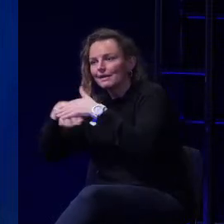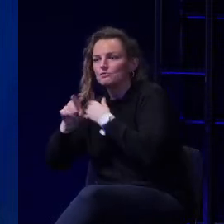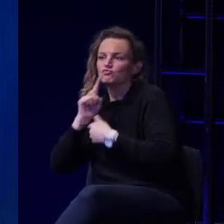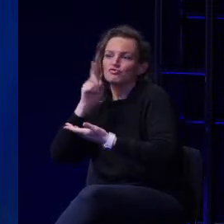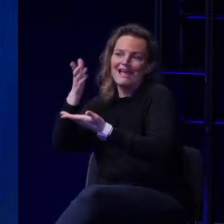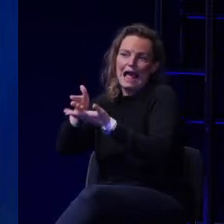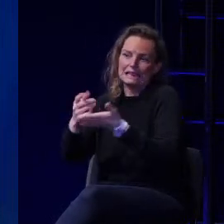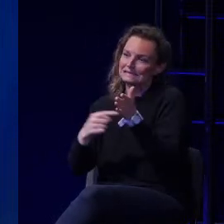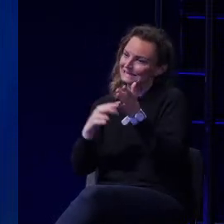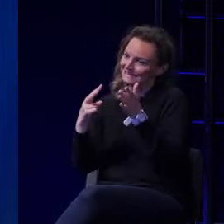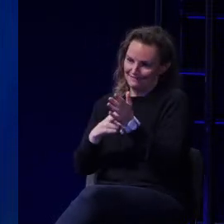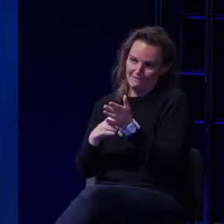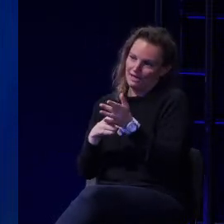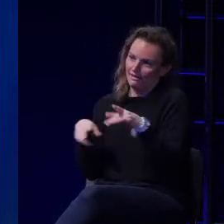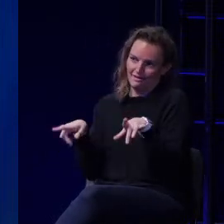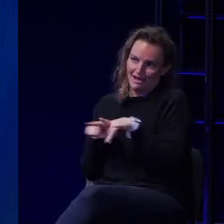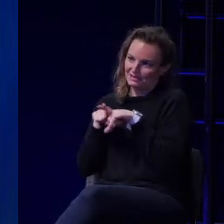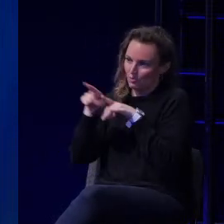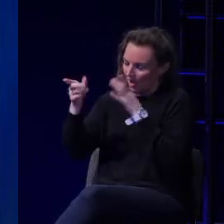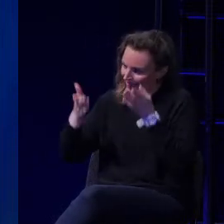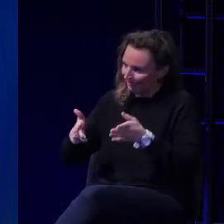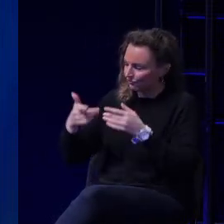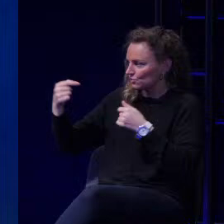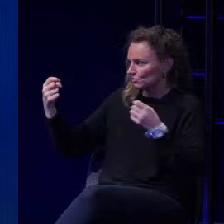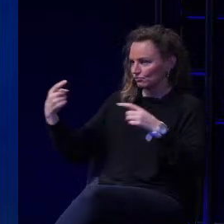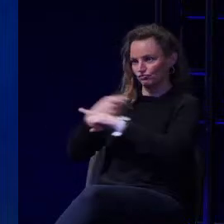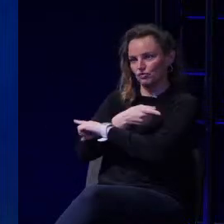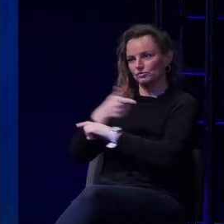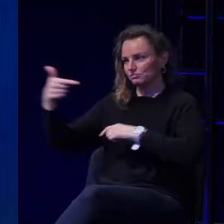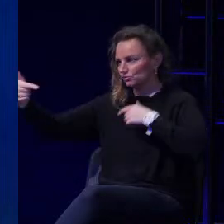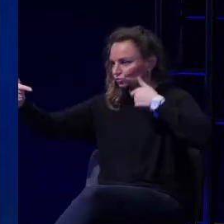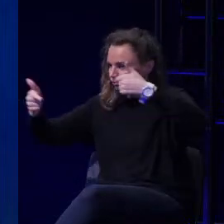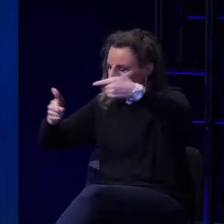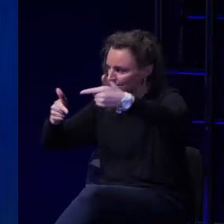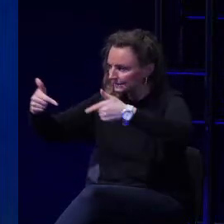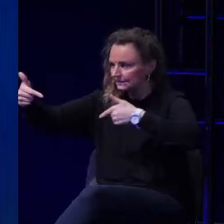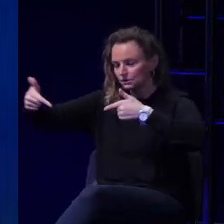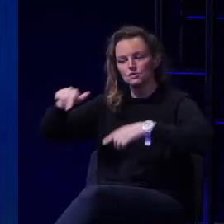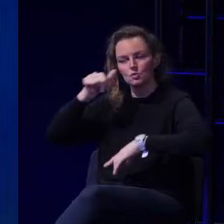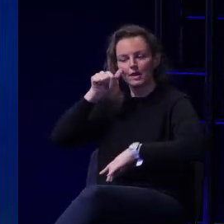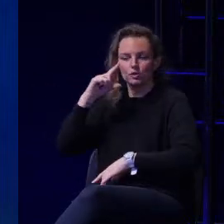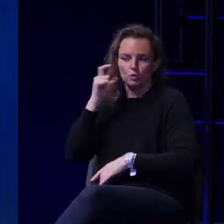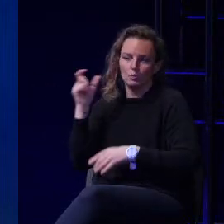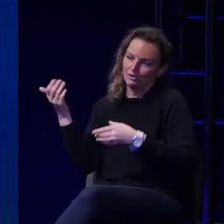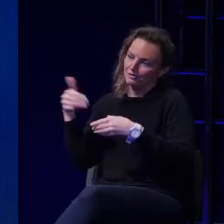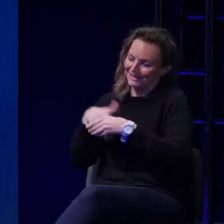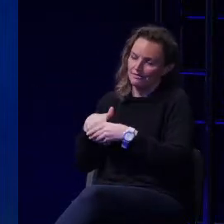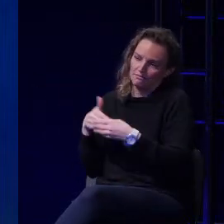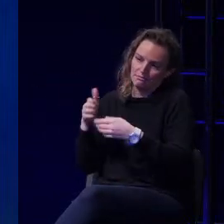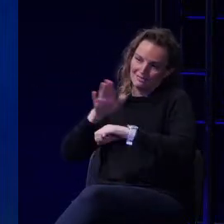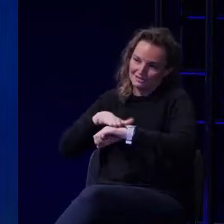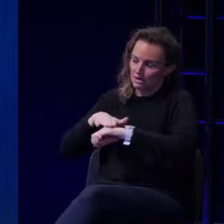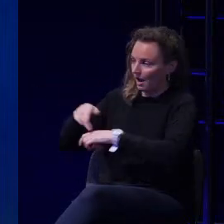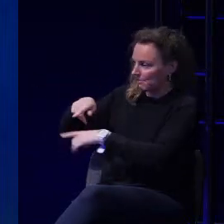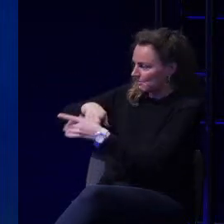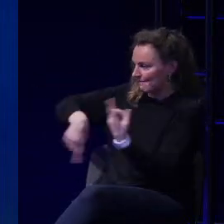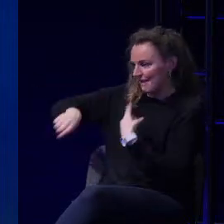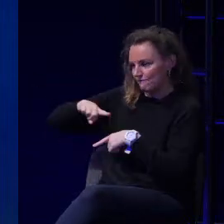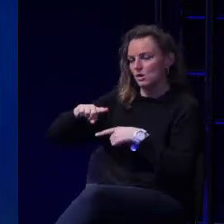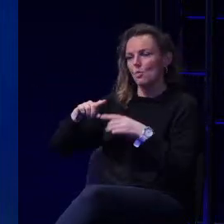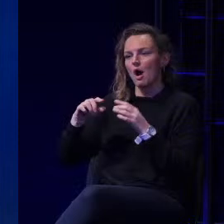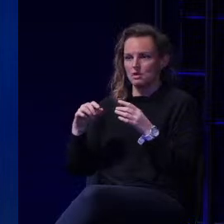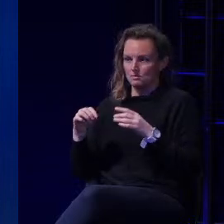reality TV as well. So I knew we could do it in the time if everybody,